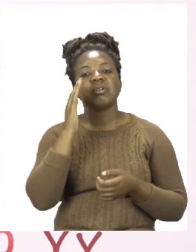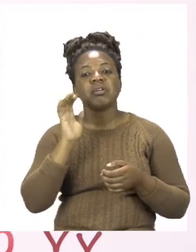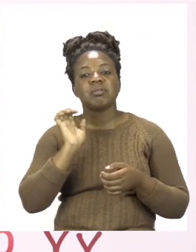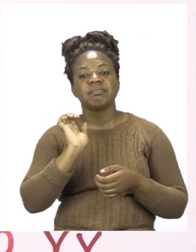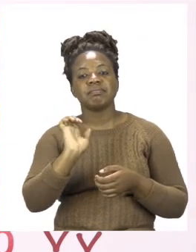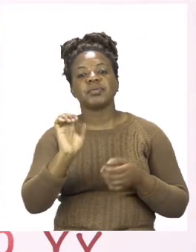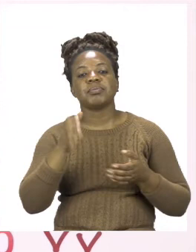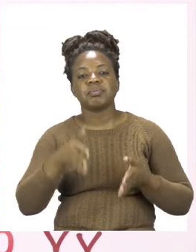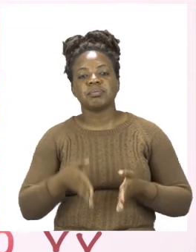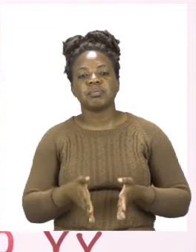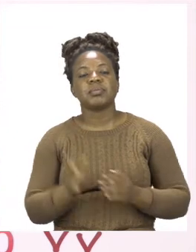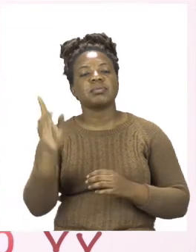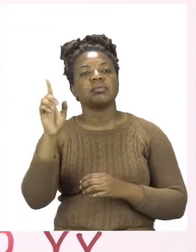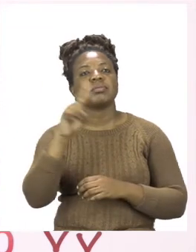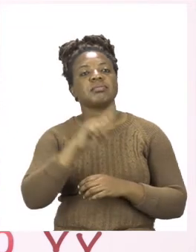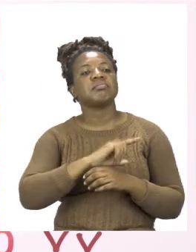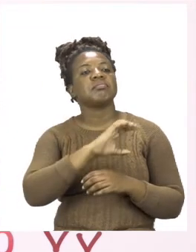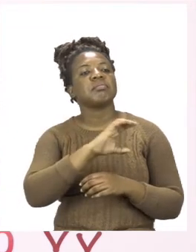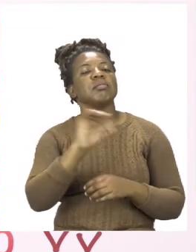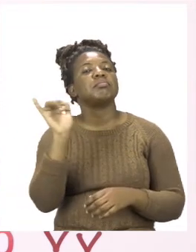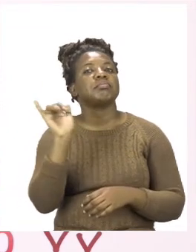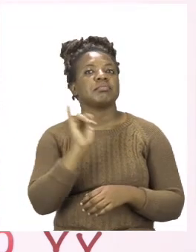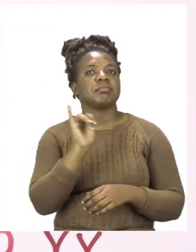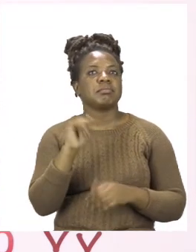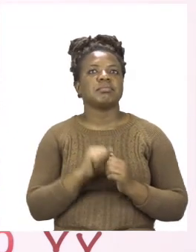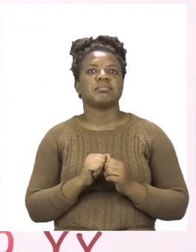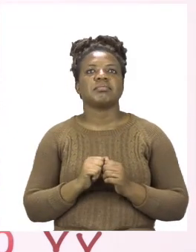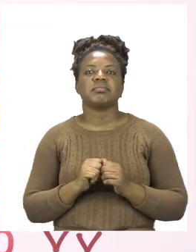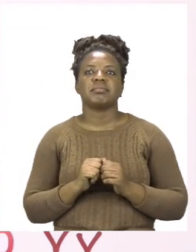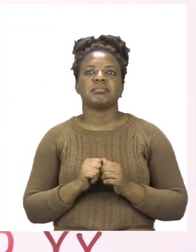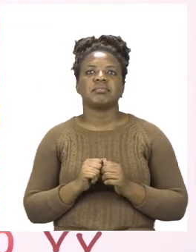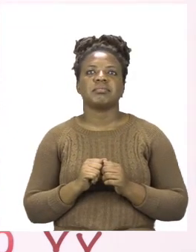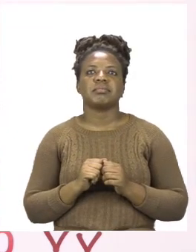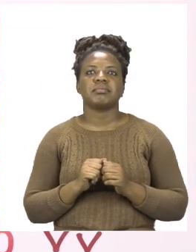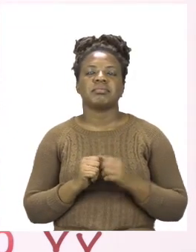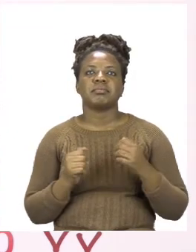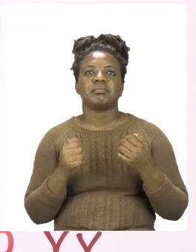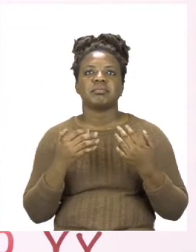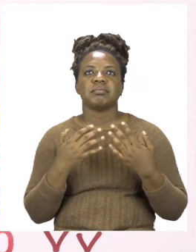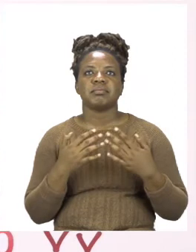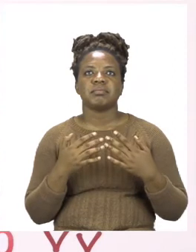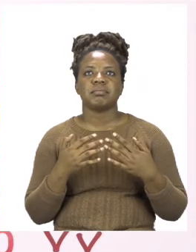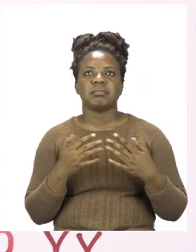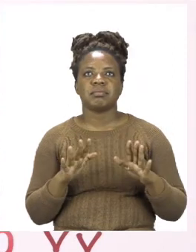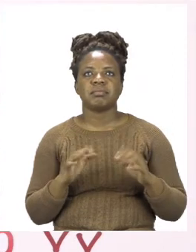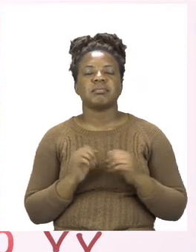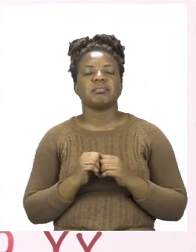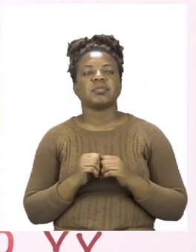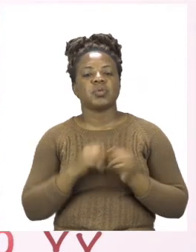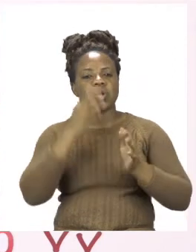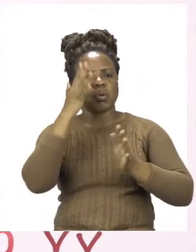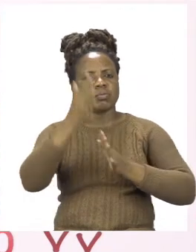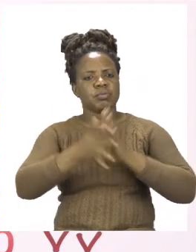know the month before your birthday and after your birthday. When you're done, I'd like you to please read all your